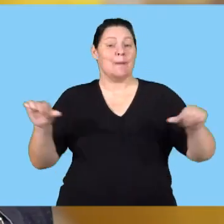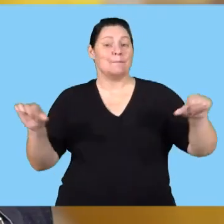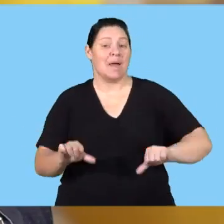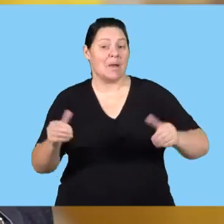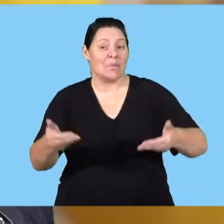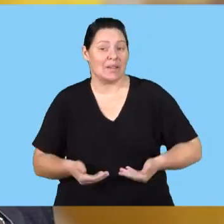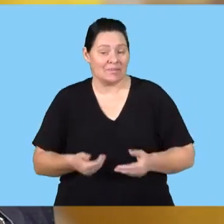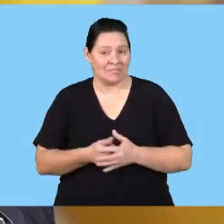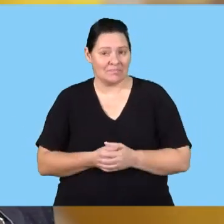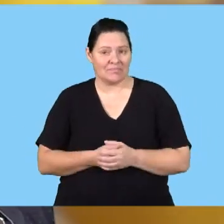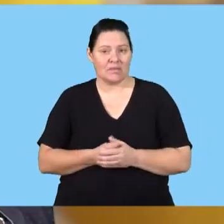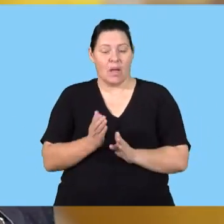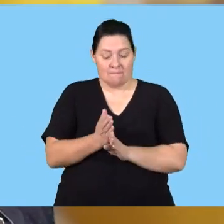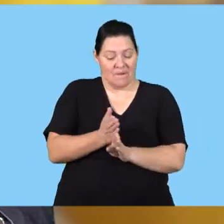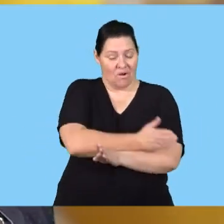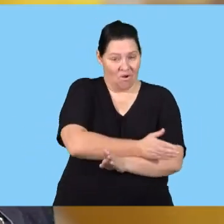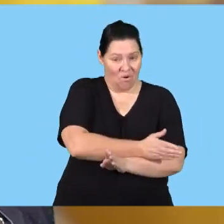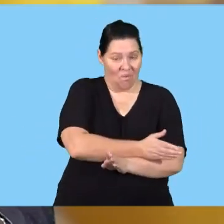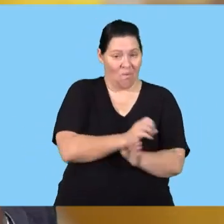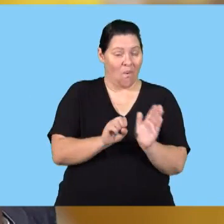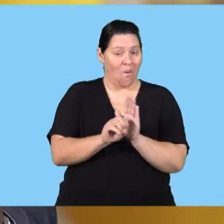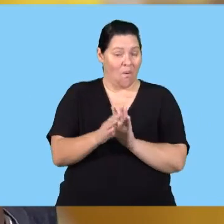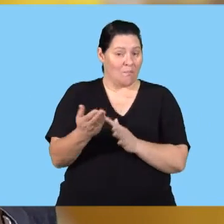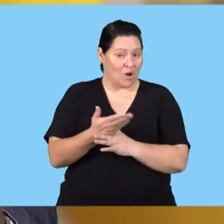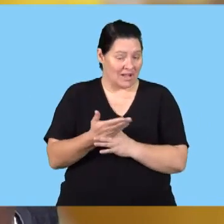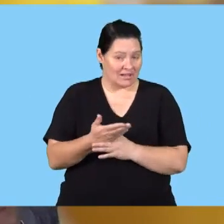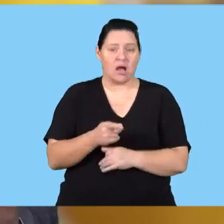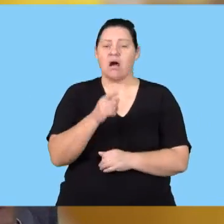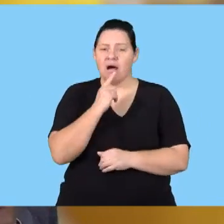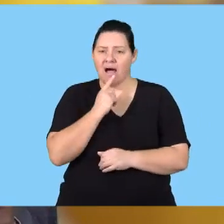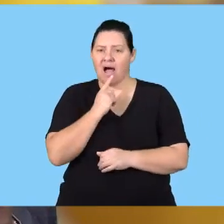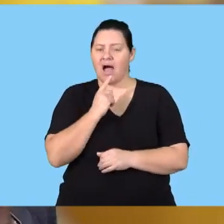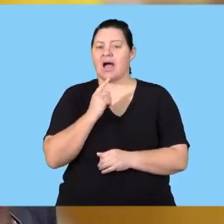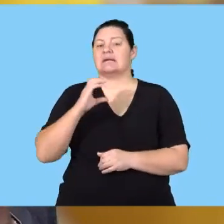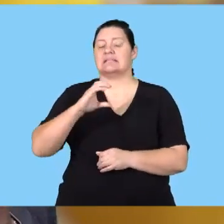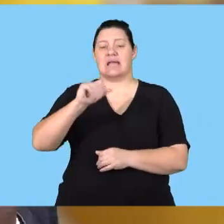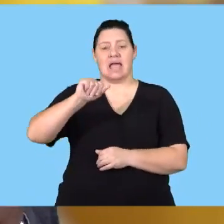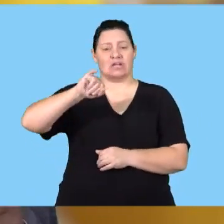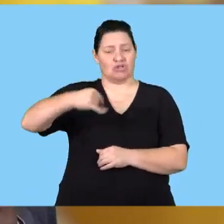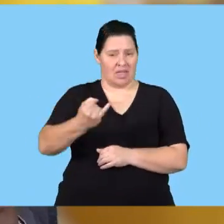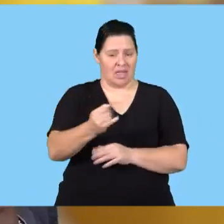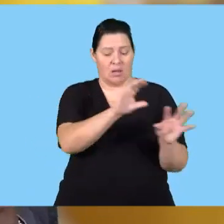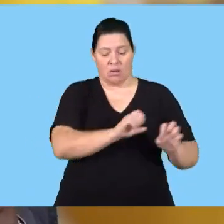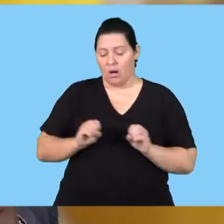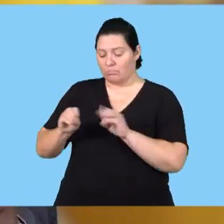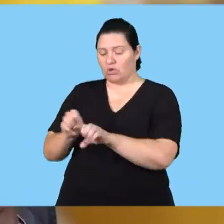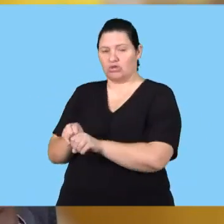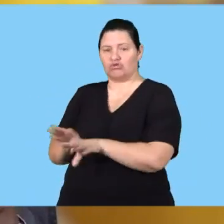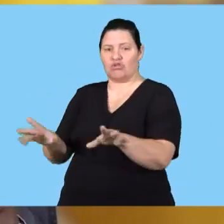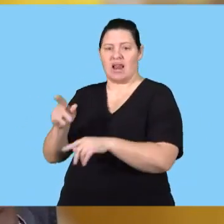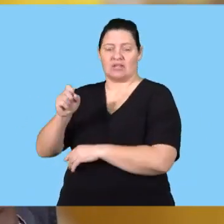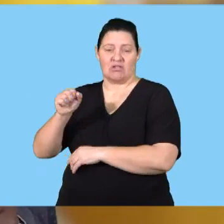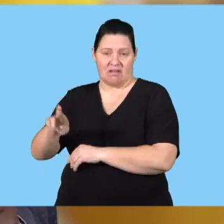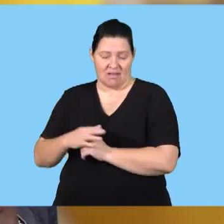Welcome back, dear learners. Before the ad break, we managed to prepare a Creditors Allowances journal and we posted it to the General